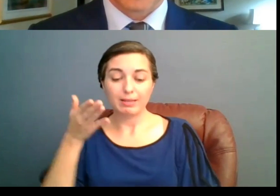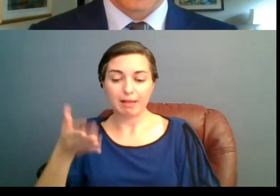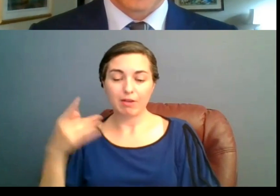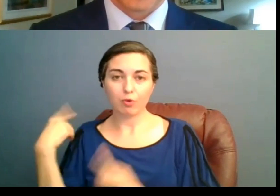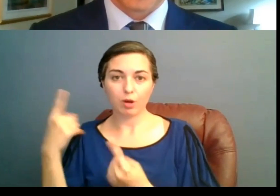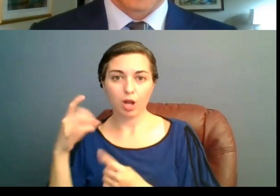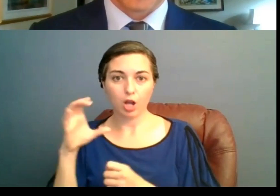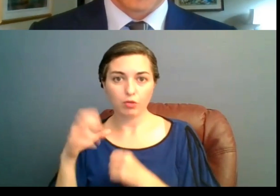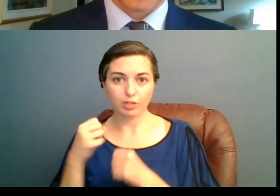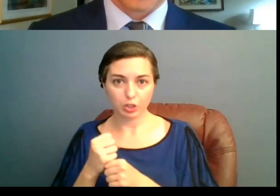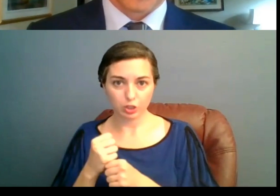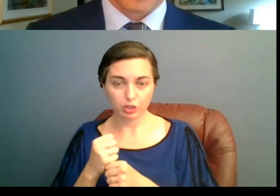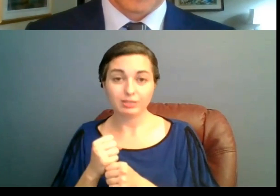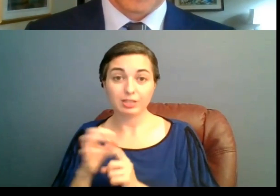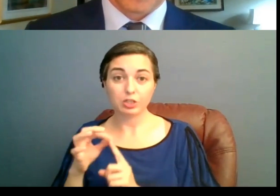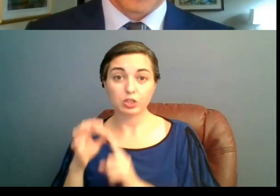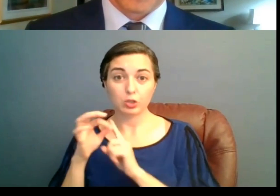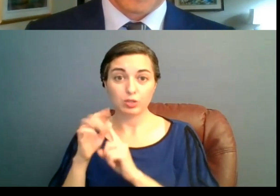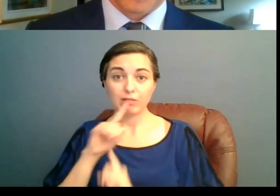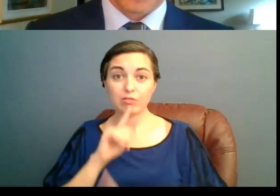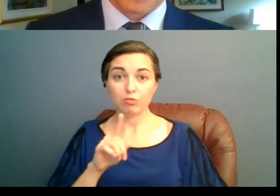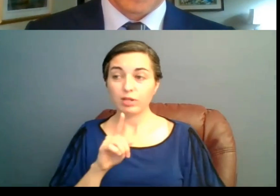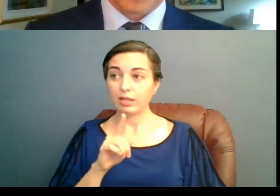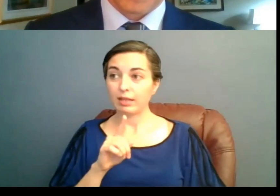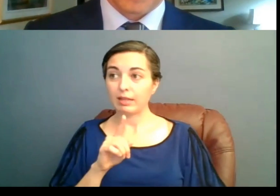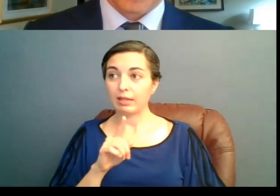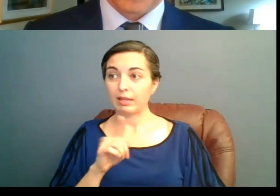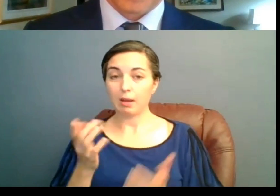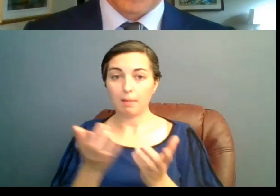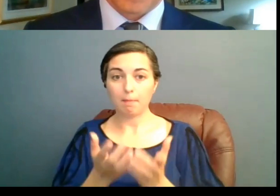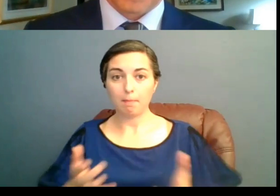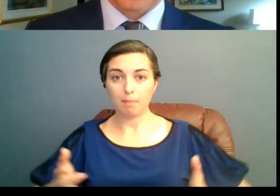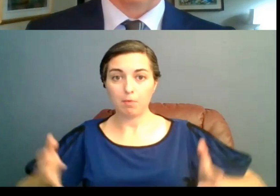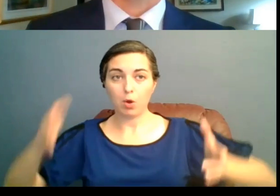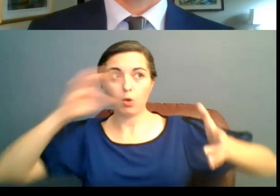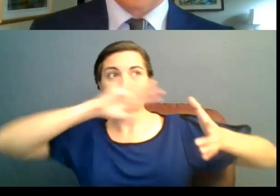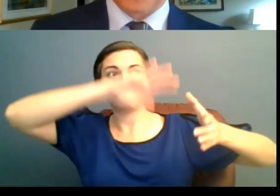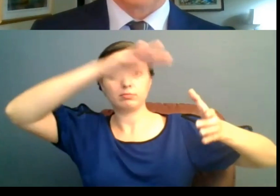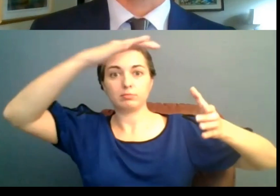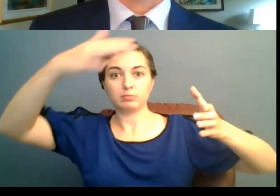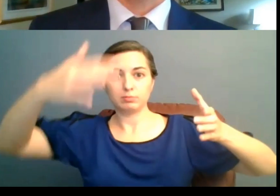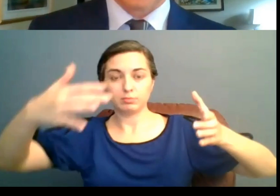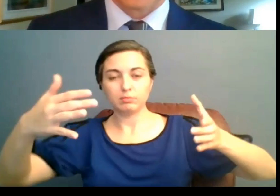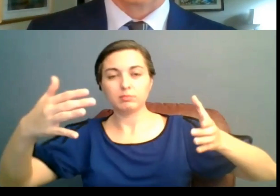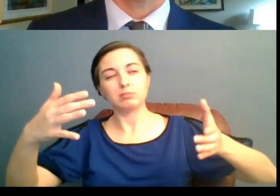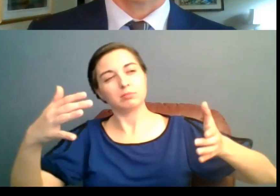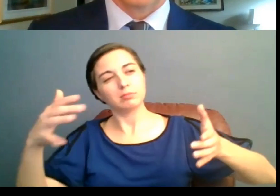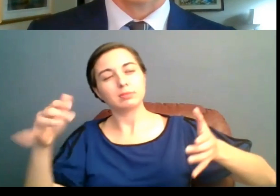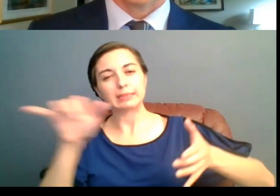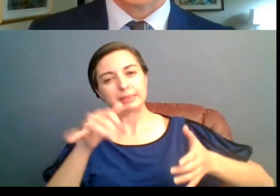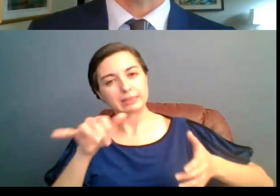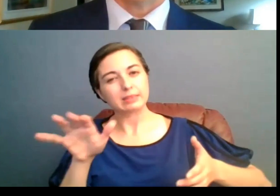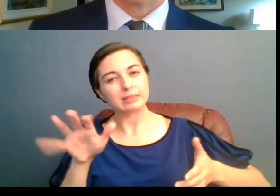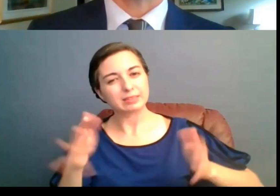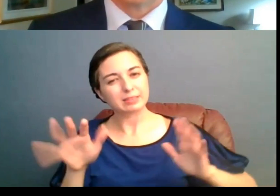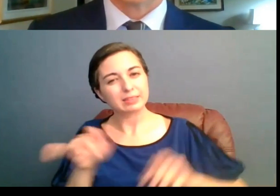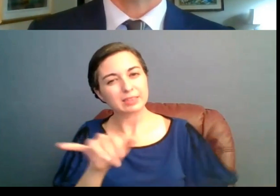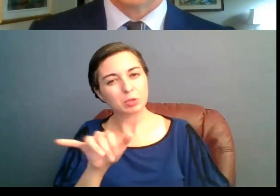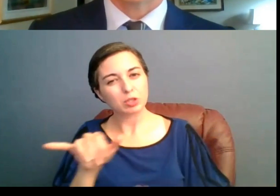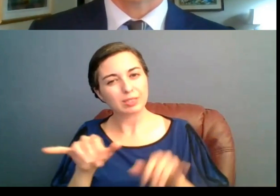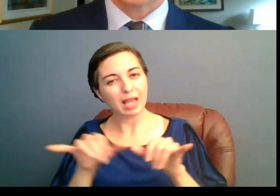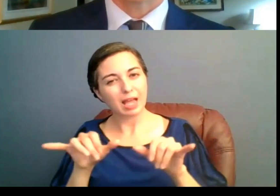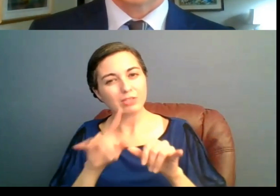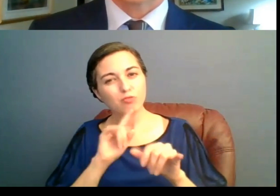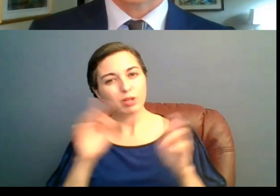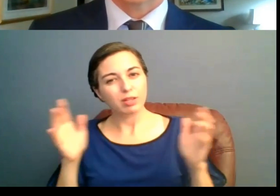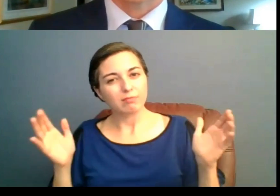the actual like bowl and ceiling size is very comparable to Nassau Coliseum. So it's still going to be a very intimate, close